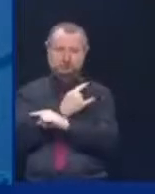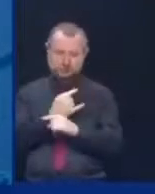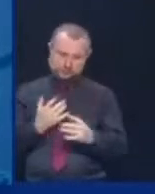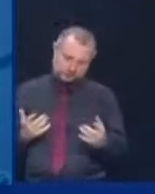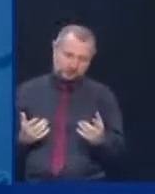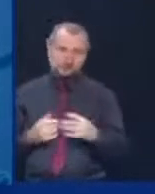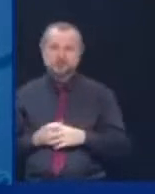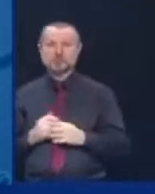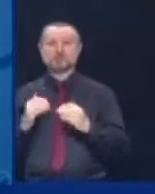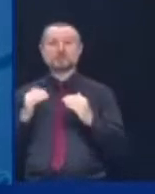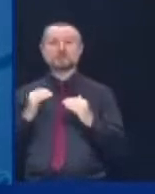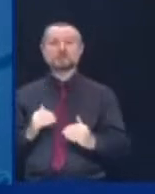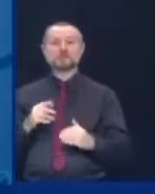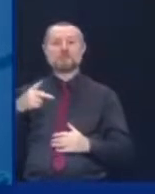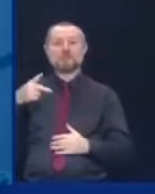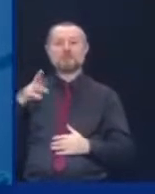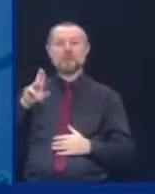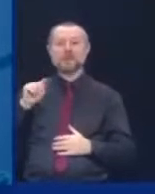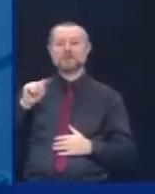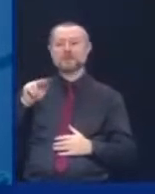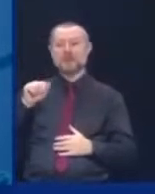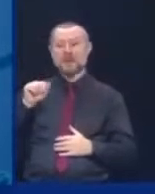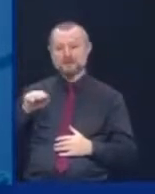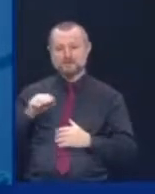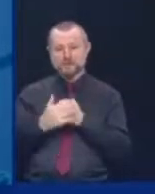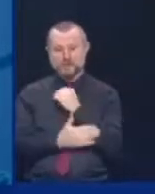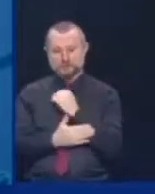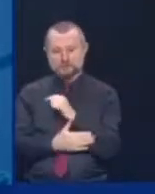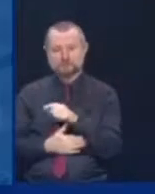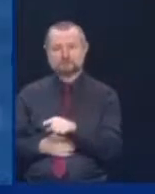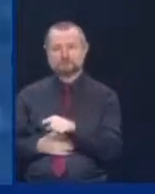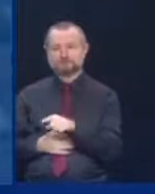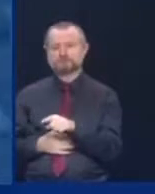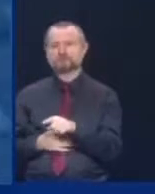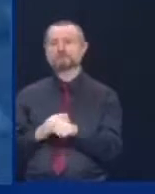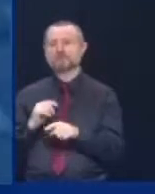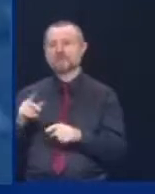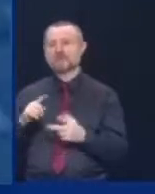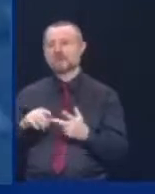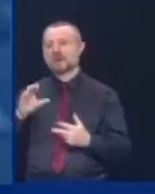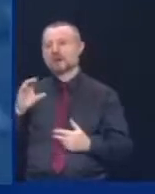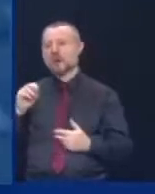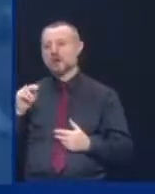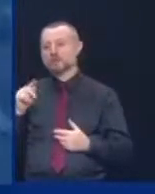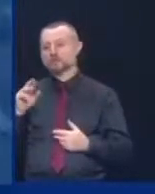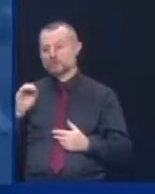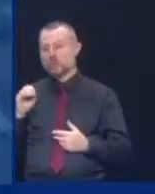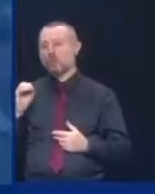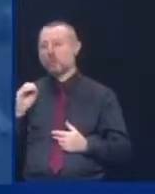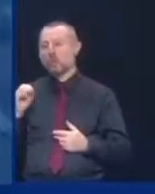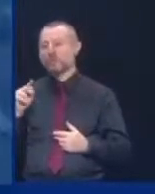County, Brewster is on track to become a yellow zone. Ontario, Victor on track to become a yellow zone.